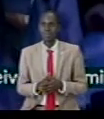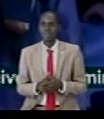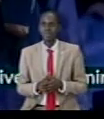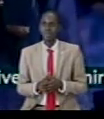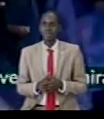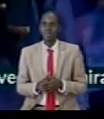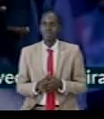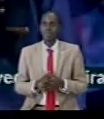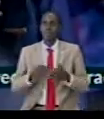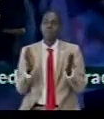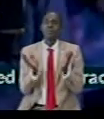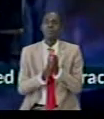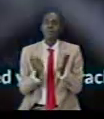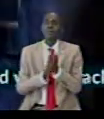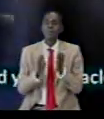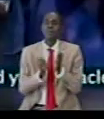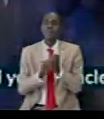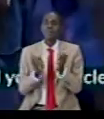Baba,